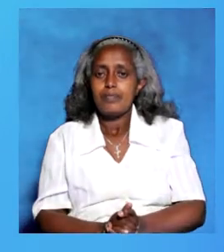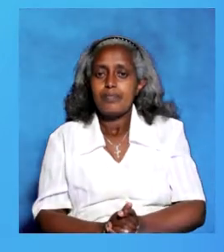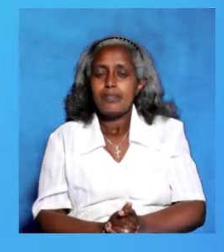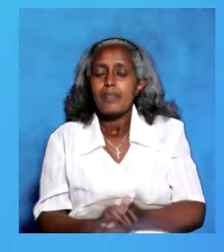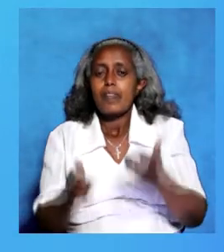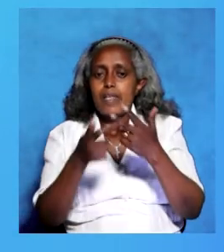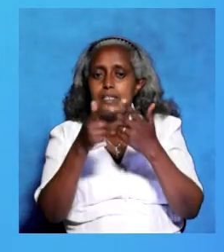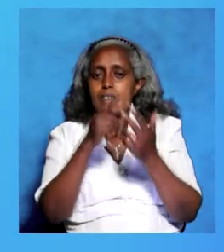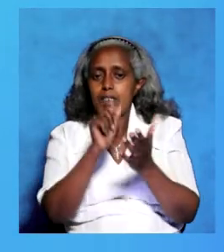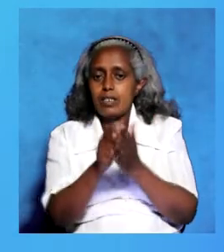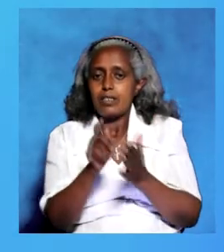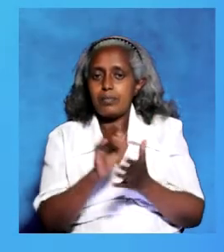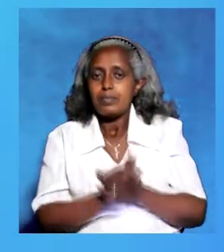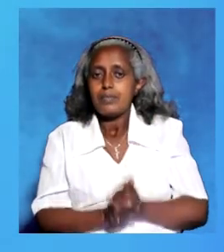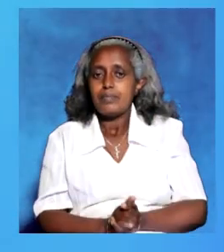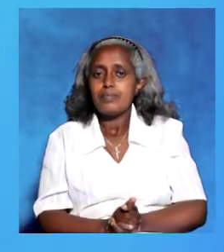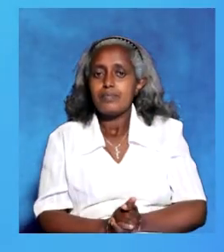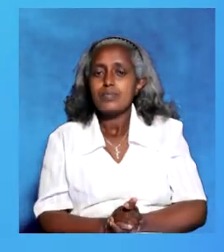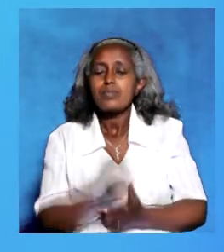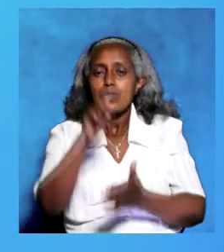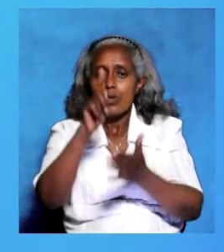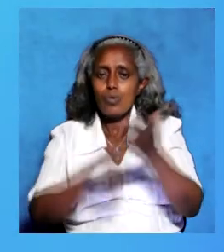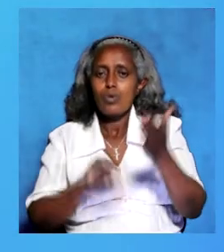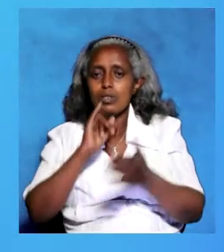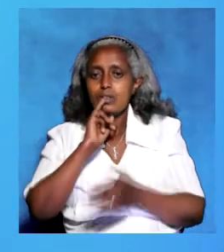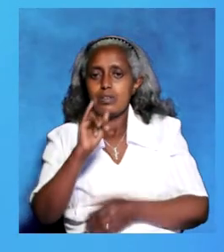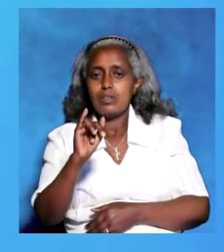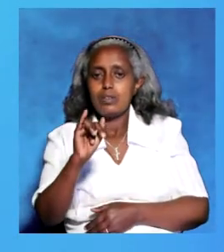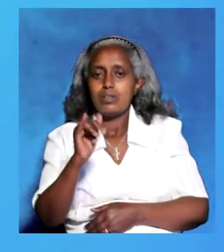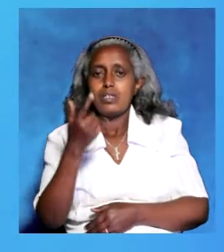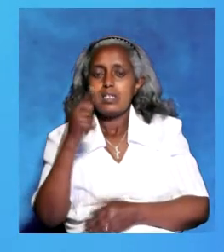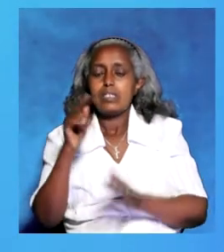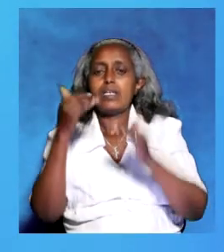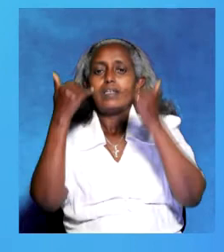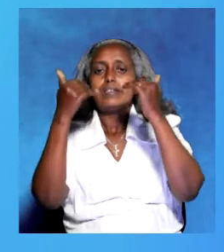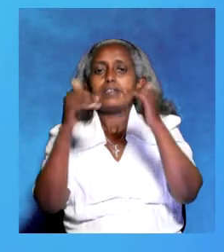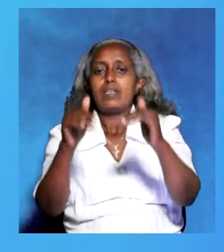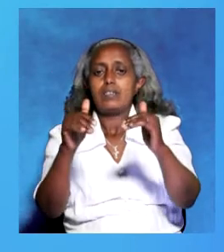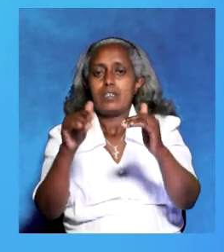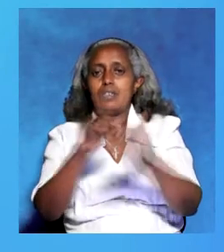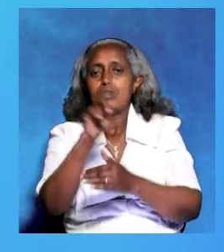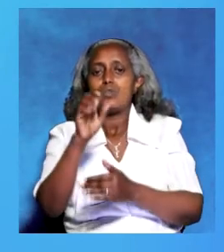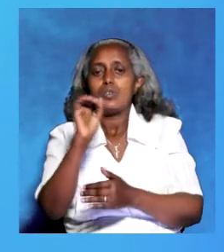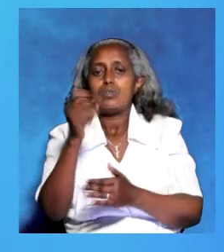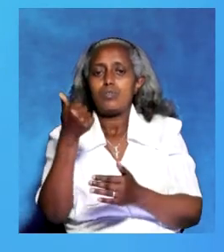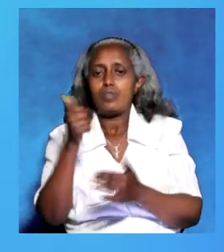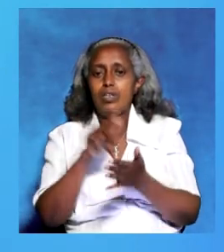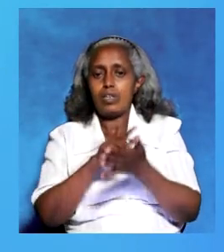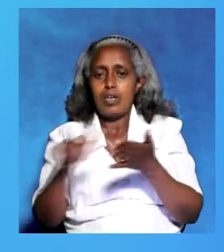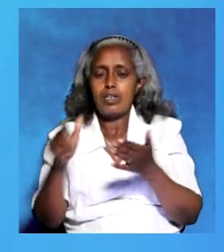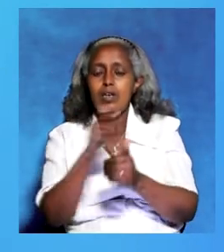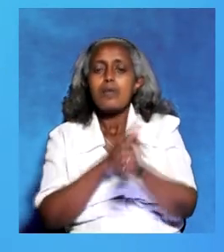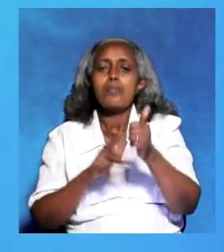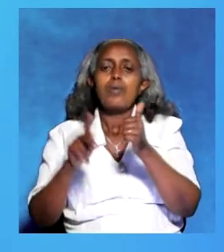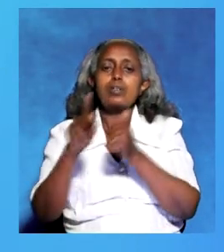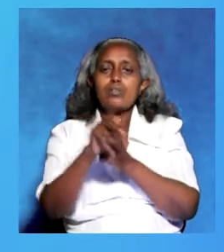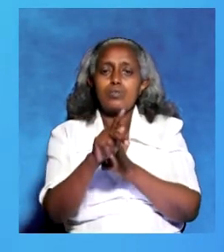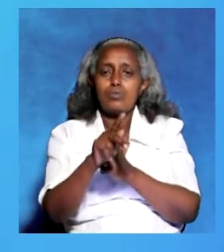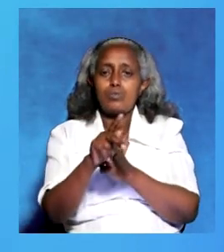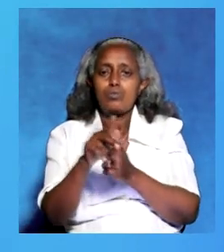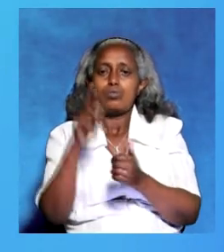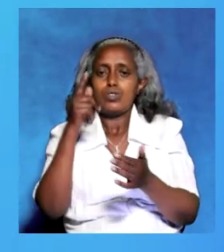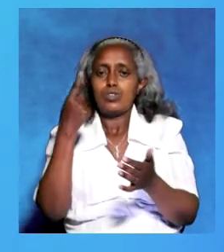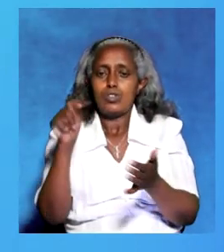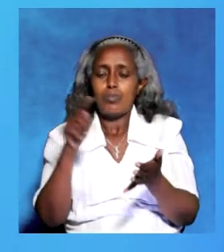The third example, what is the standard equation of a line passing through the